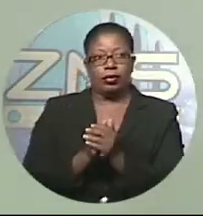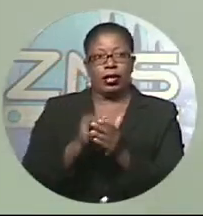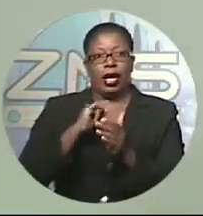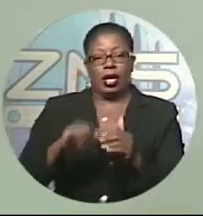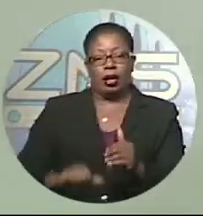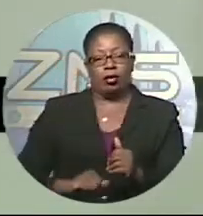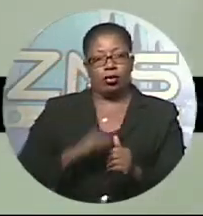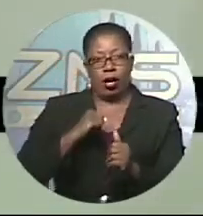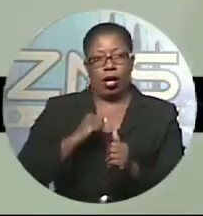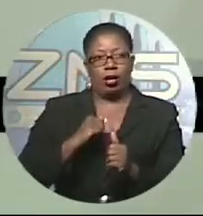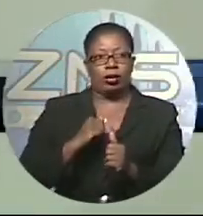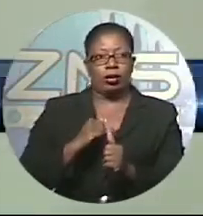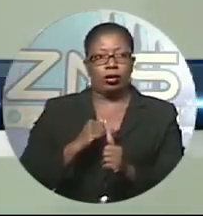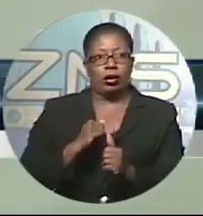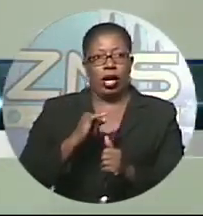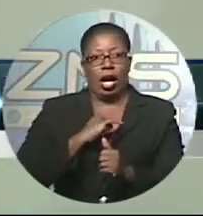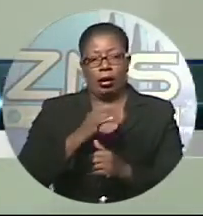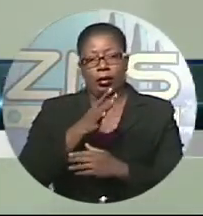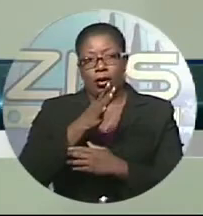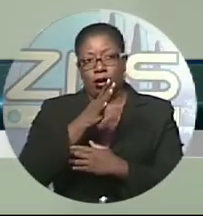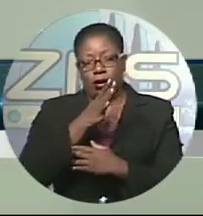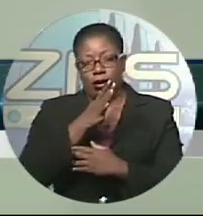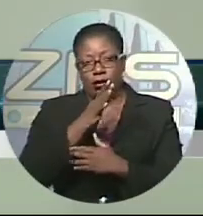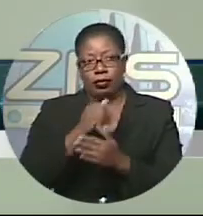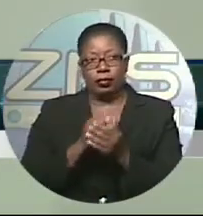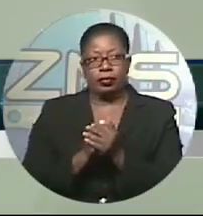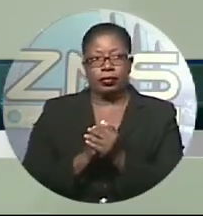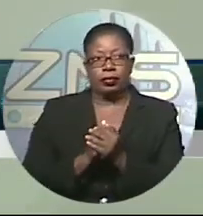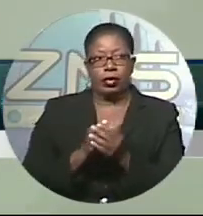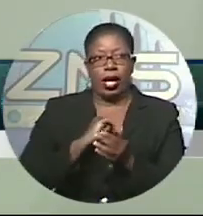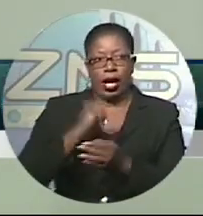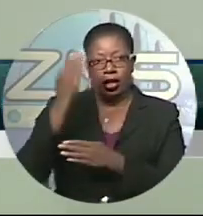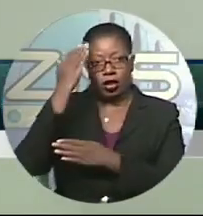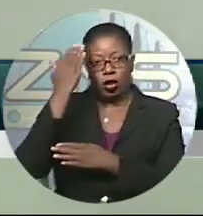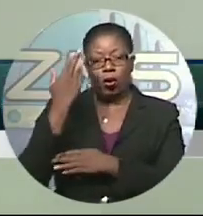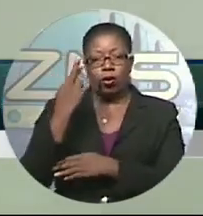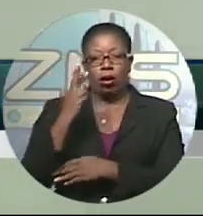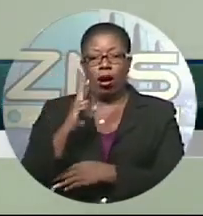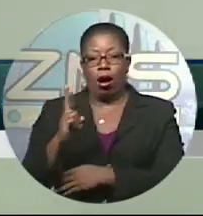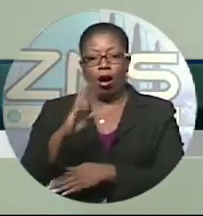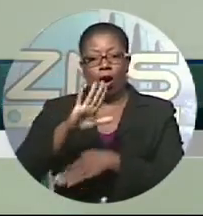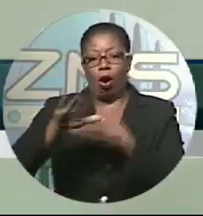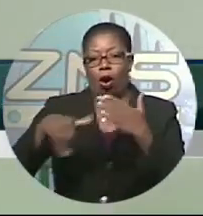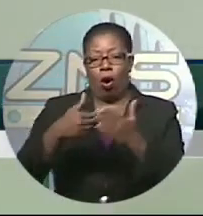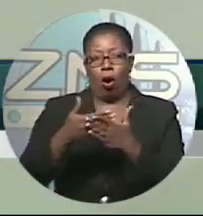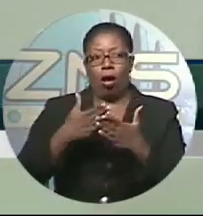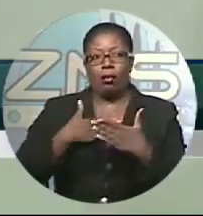this evening of Mother. And I've known her now almost all of